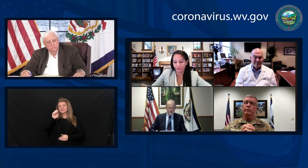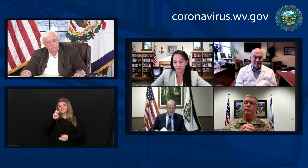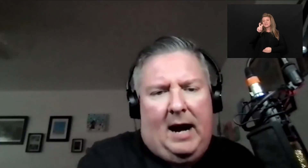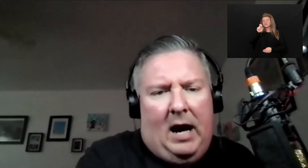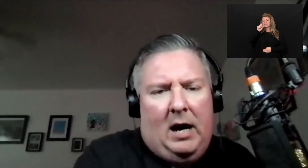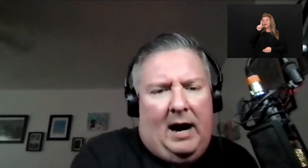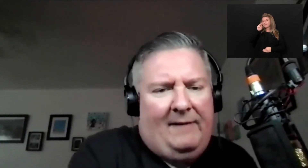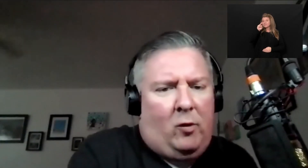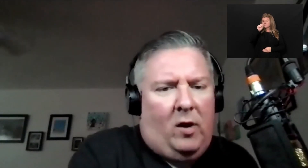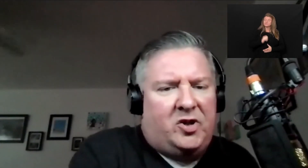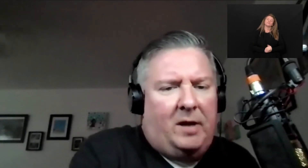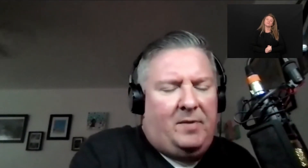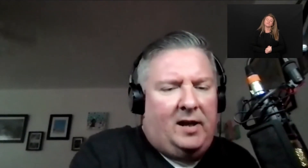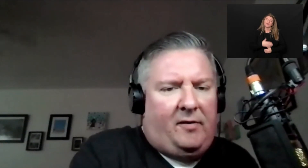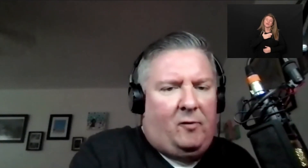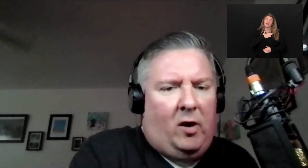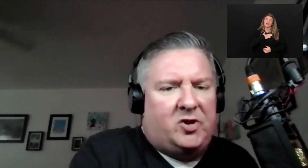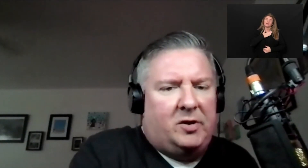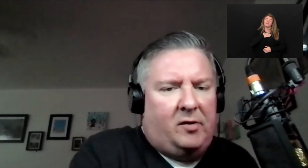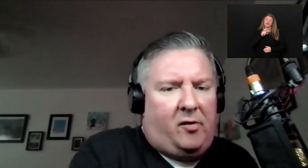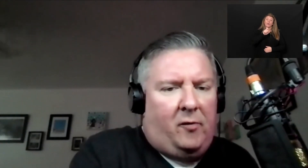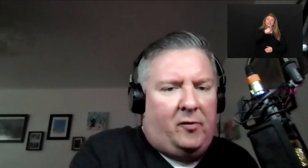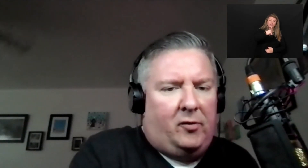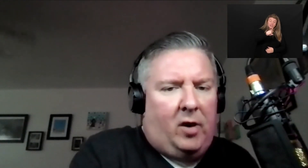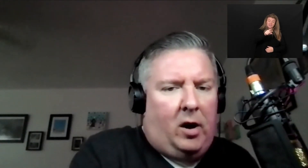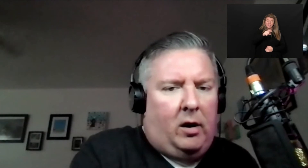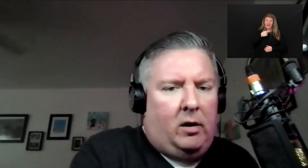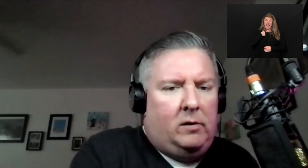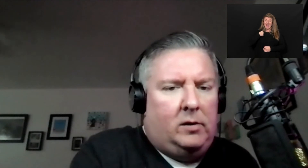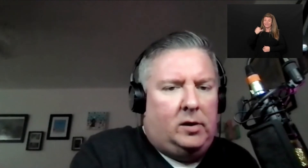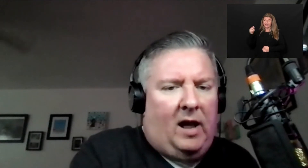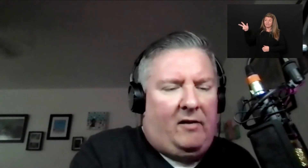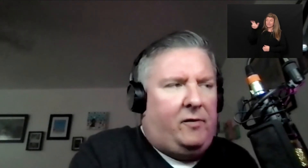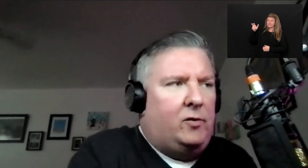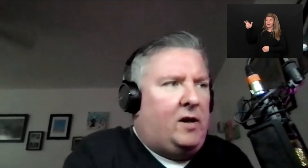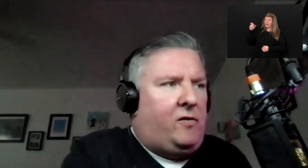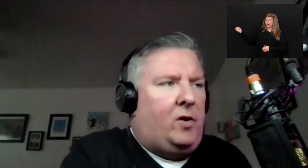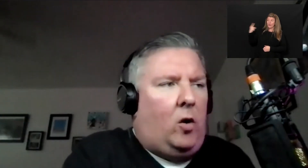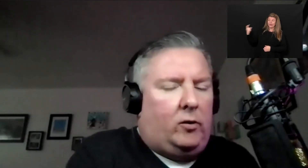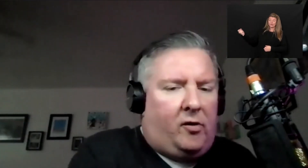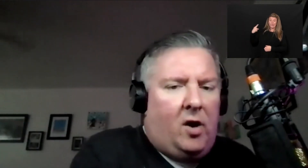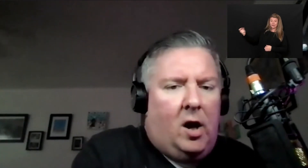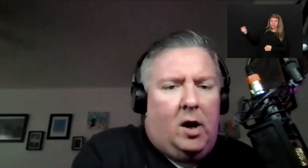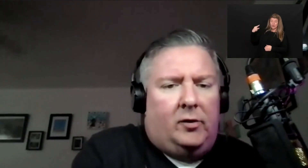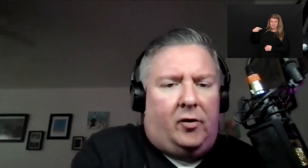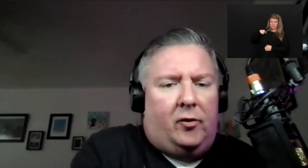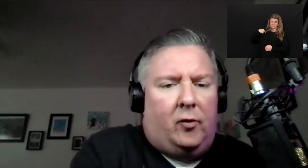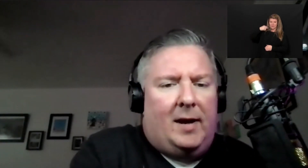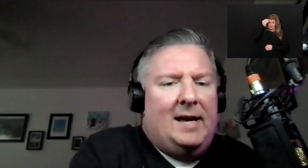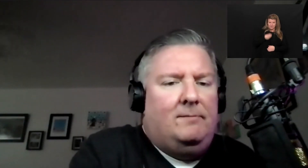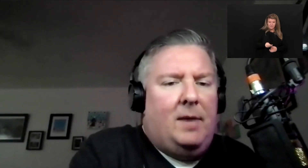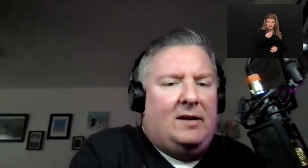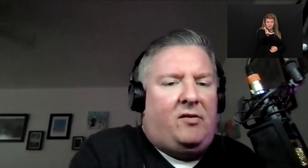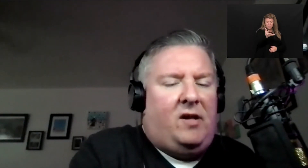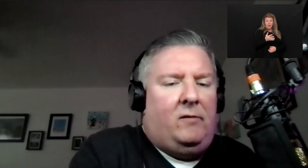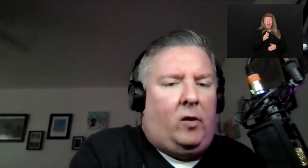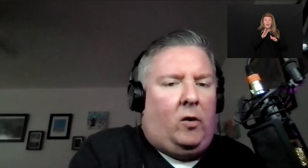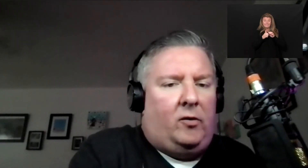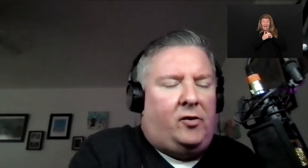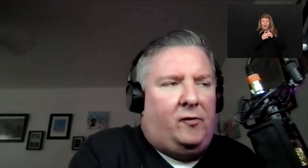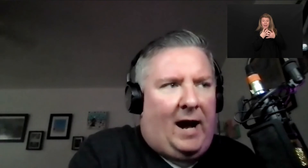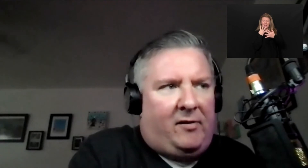here. I have a question. I've been getting some questions over the last few days in regards to inmates